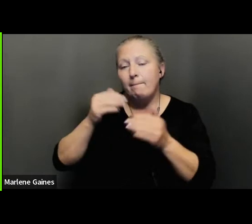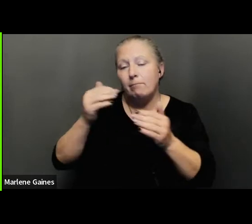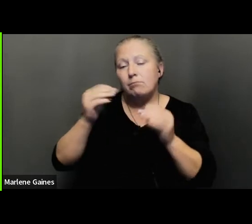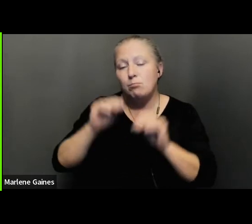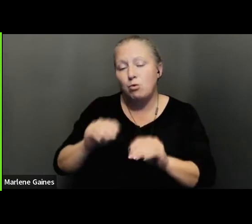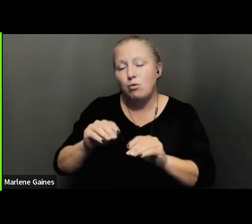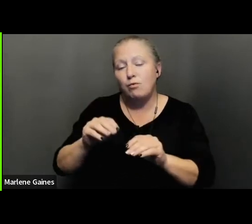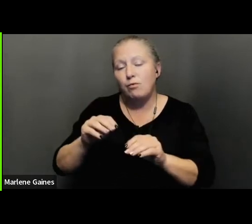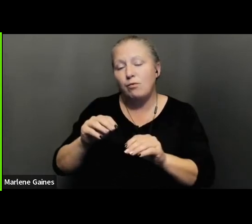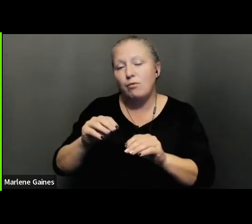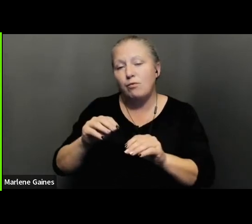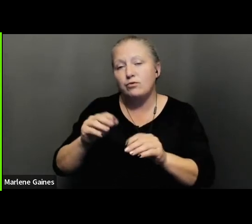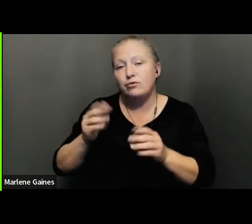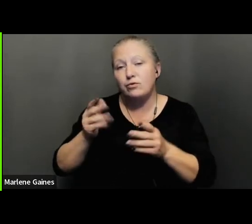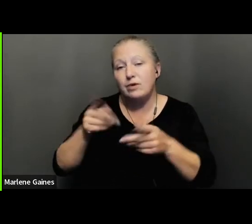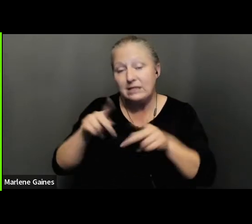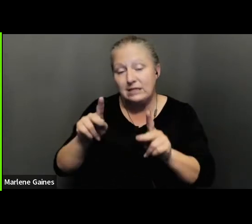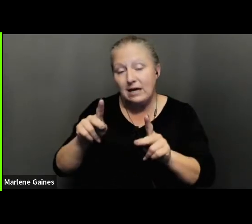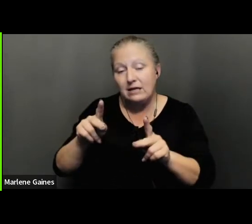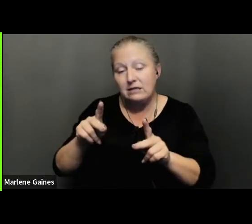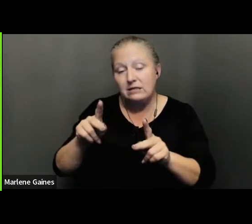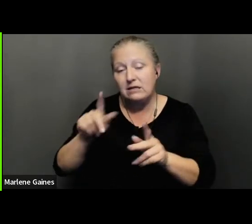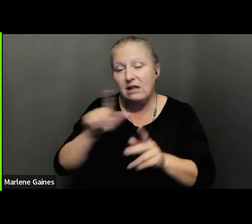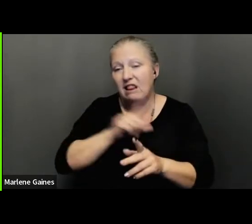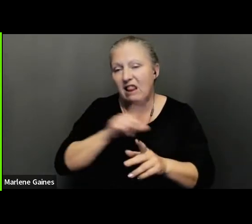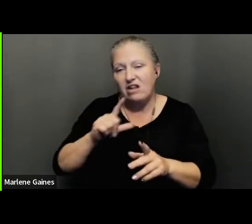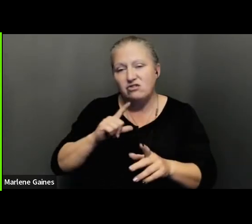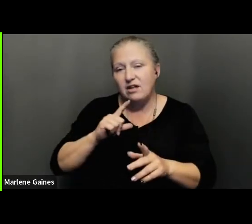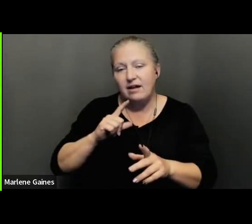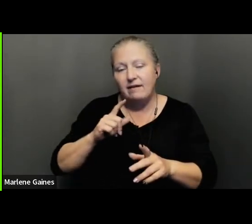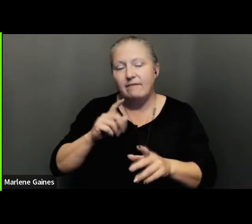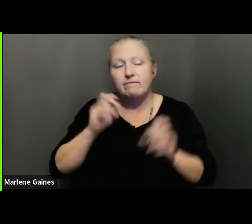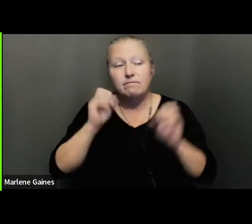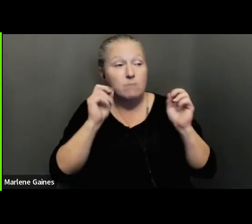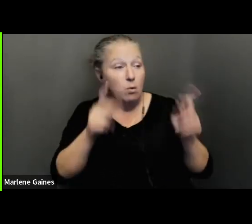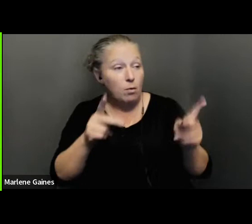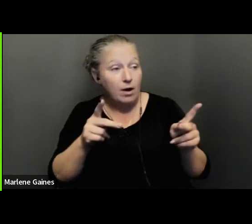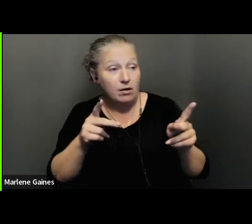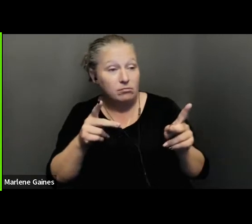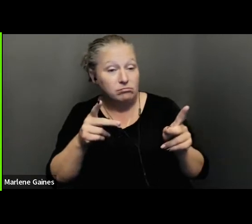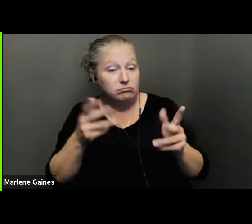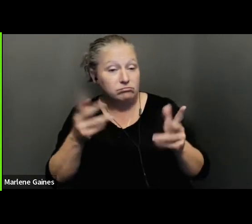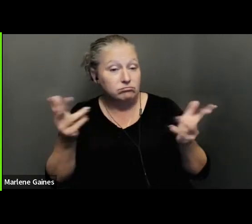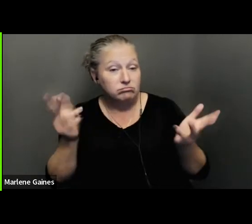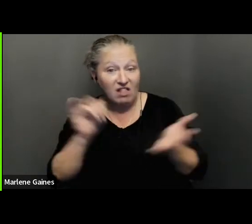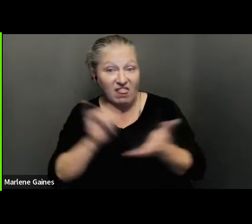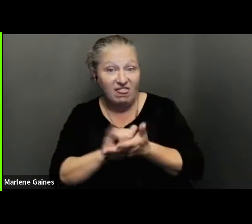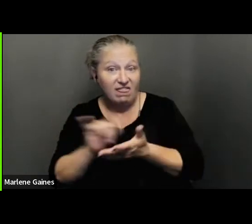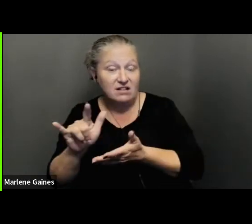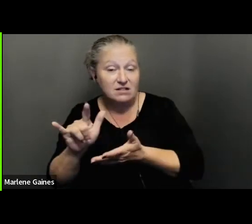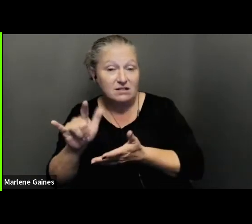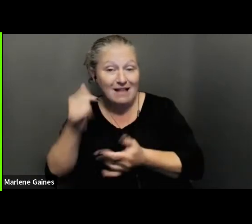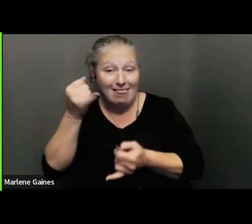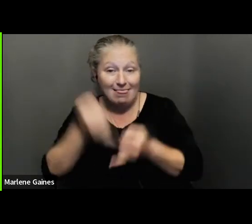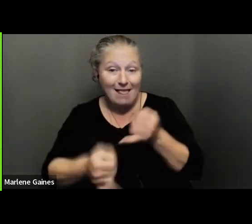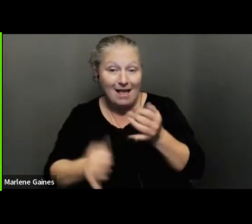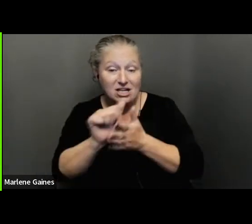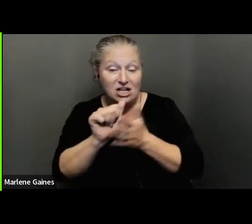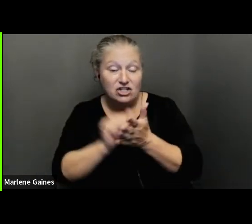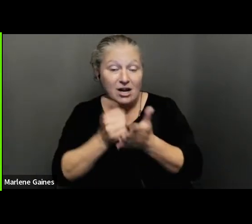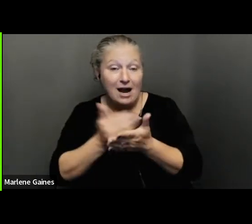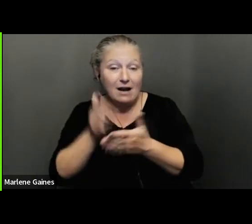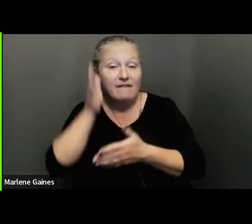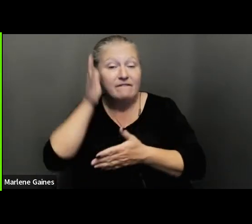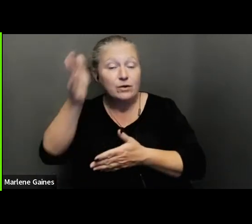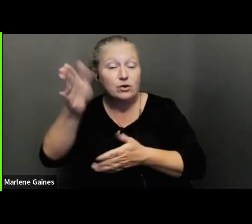normal to, yep, anything. Legislative, yeah, all legislative. What do you? Okay, and that's it. Where last agenda item is future